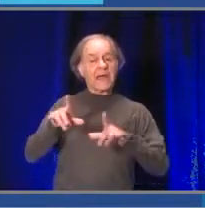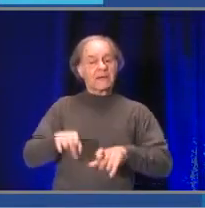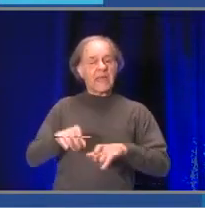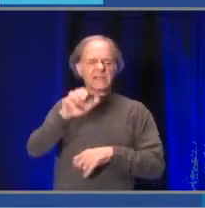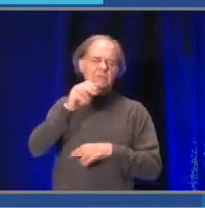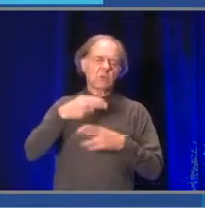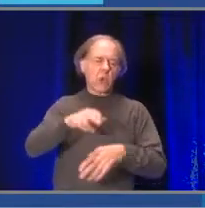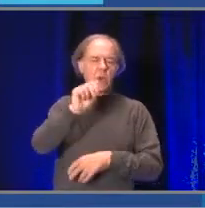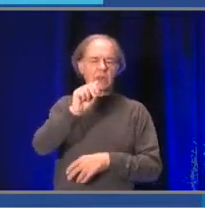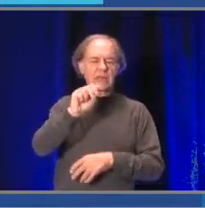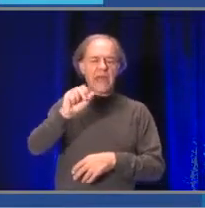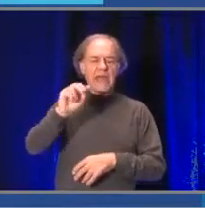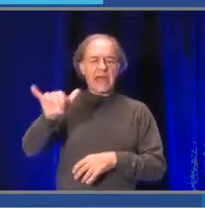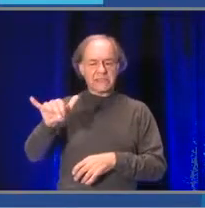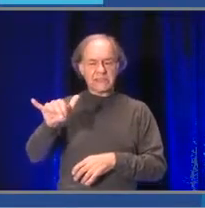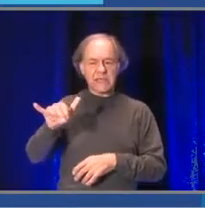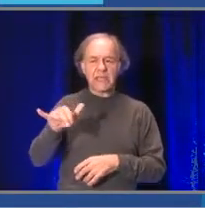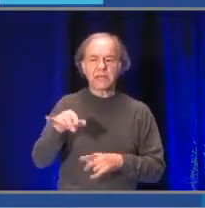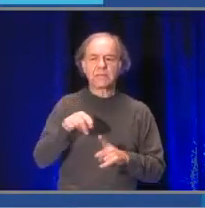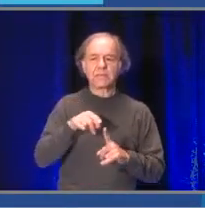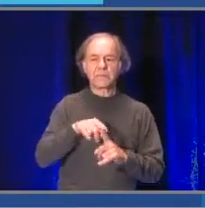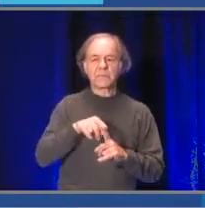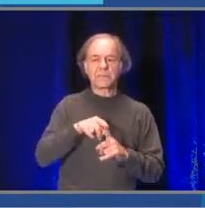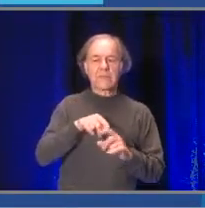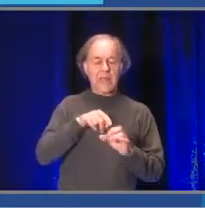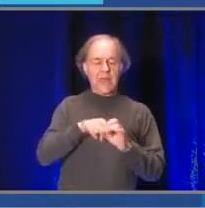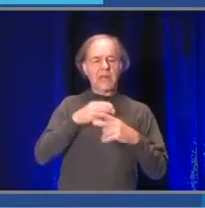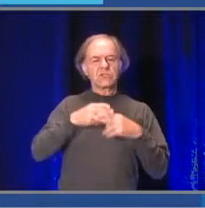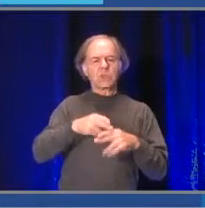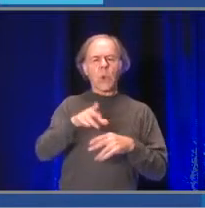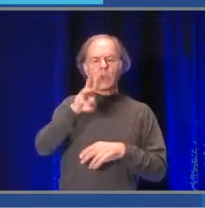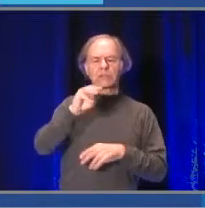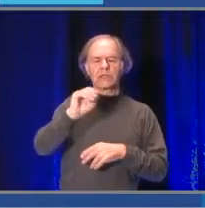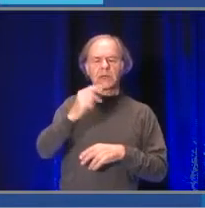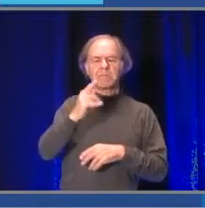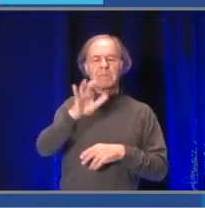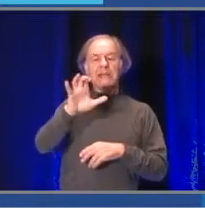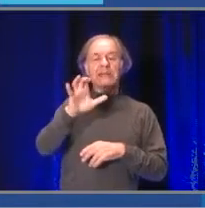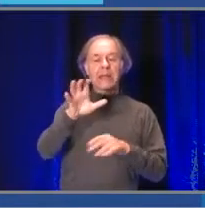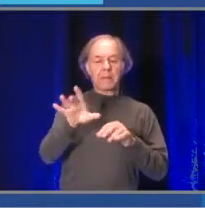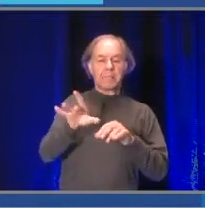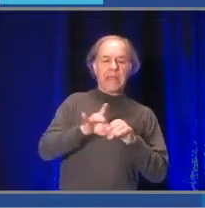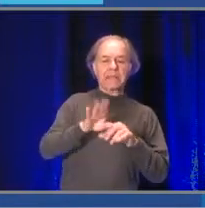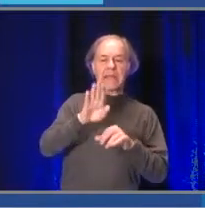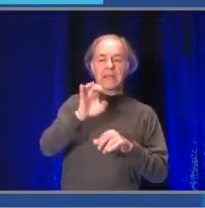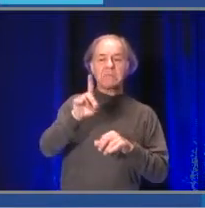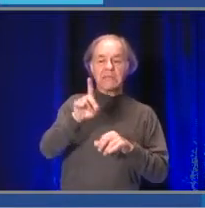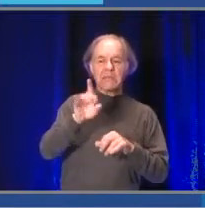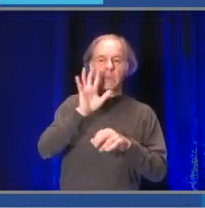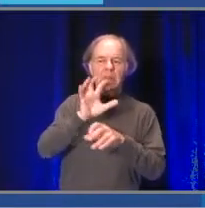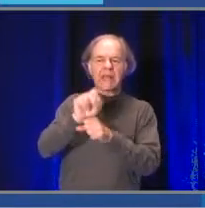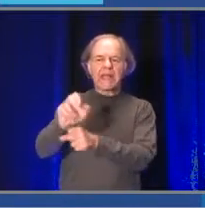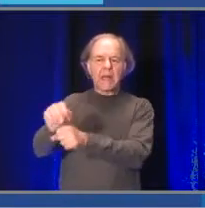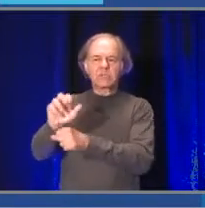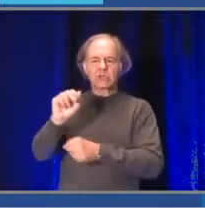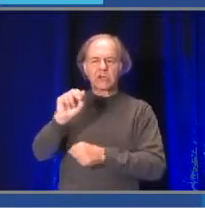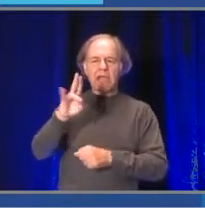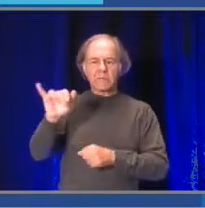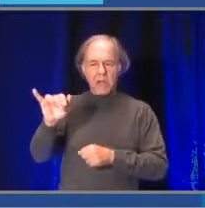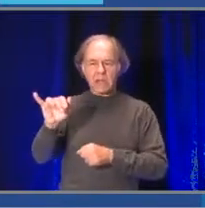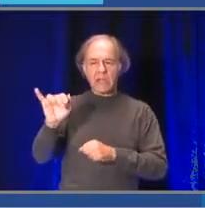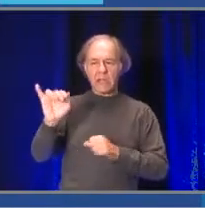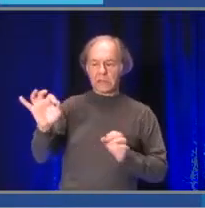simple. You have a magnetic bead with an antibody that captures all exosomes circulating in the blood. That's the first step. Second, you use that combination